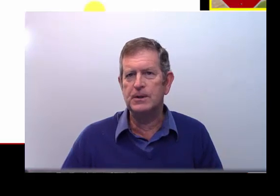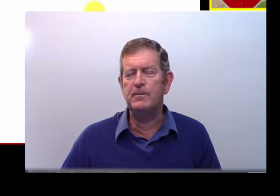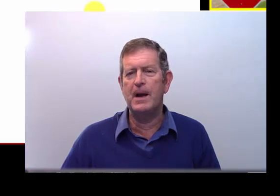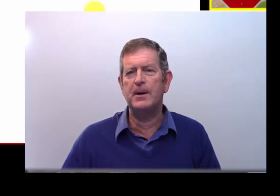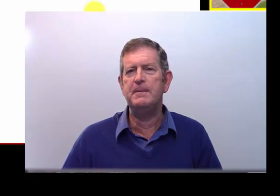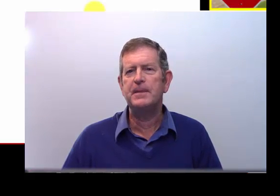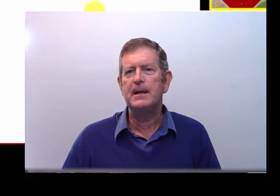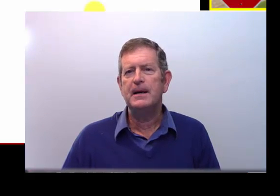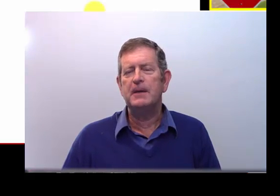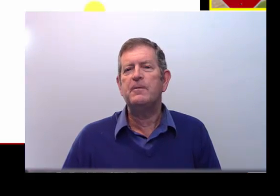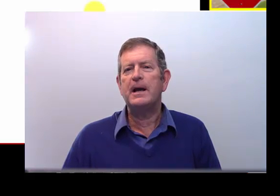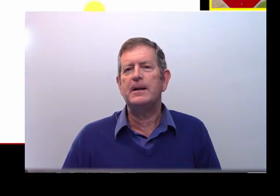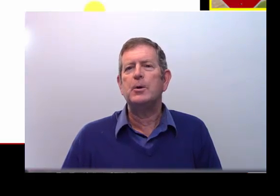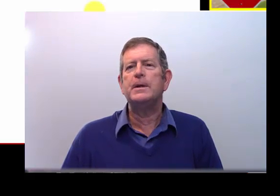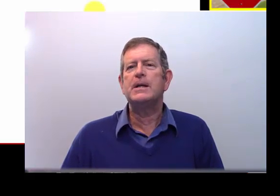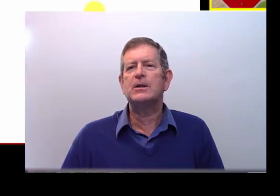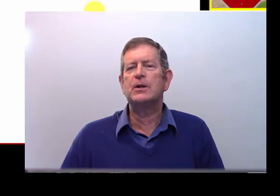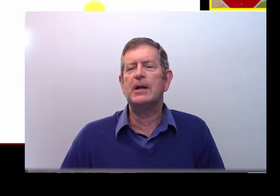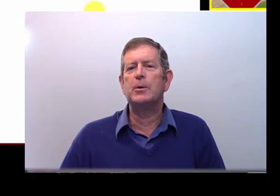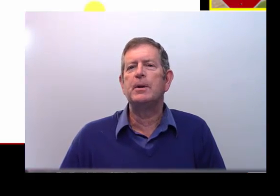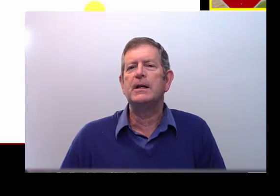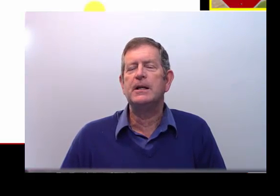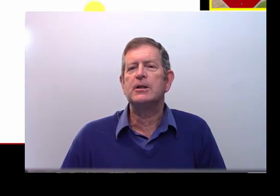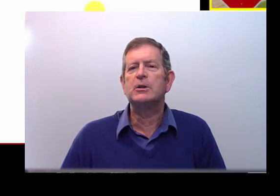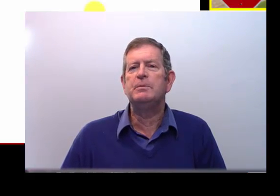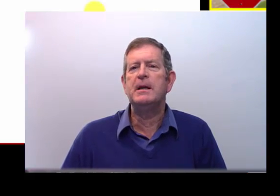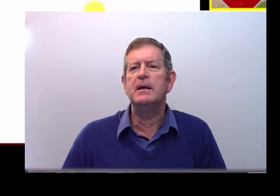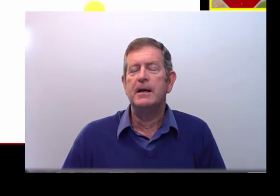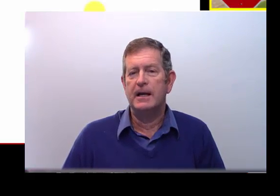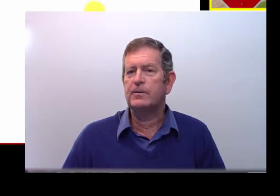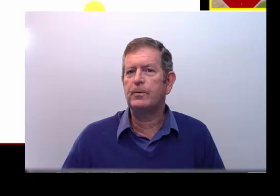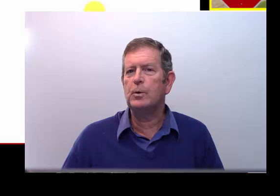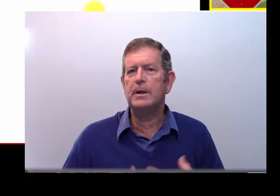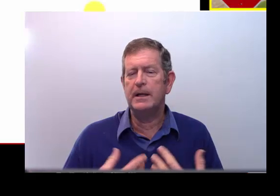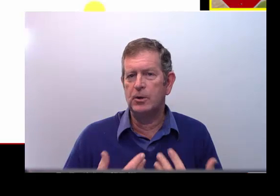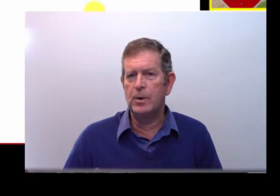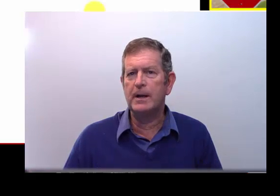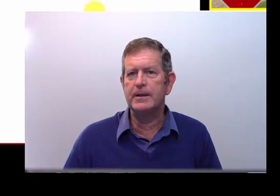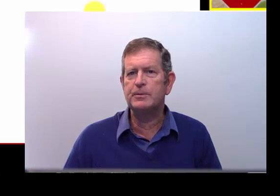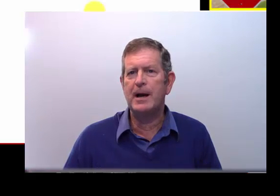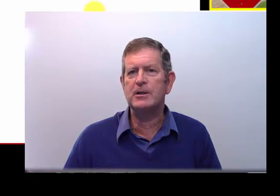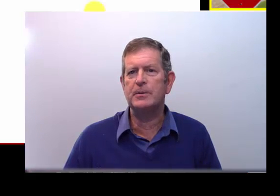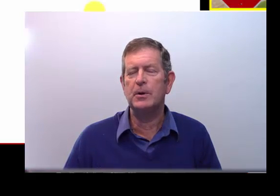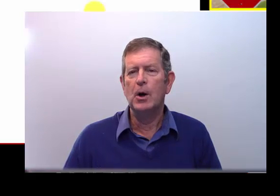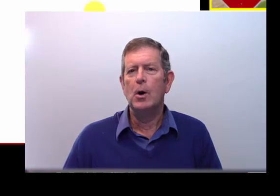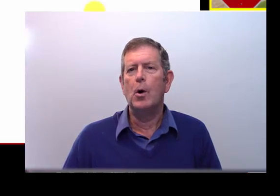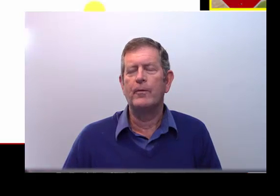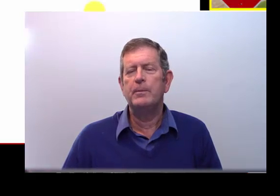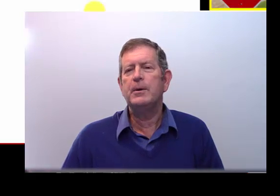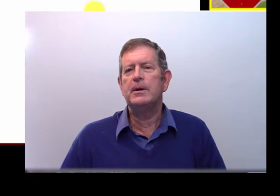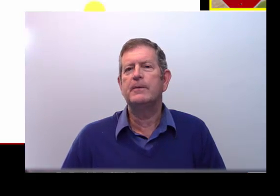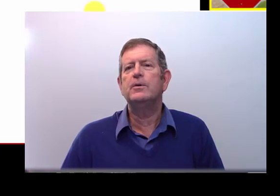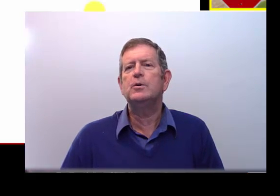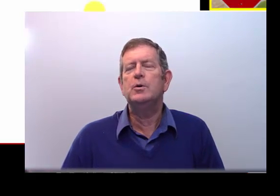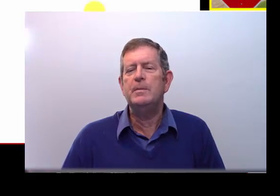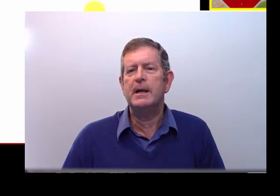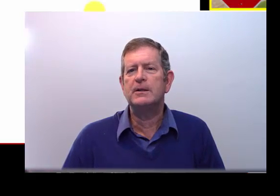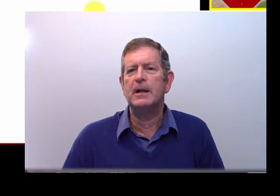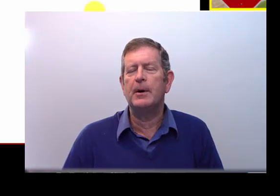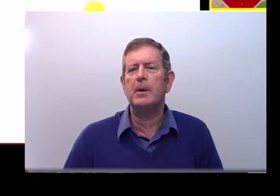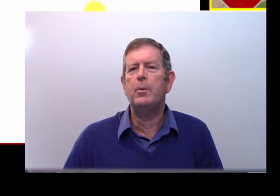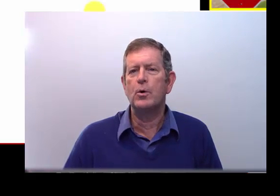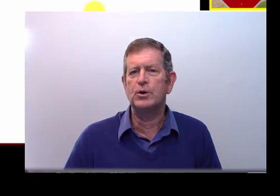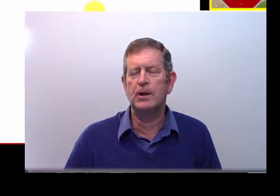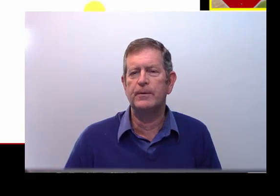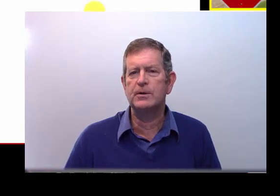the Richardson family. And finally, you'll be tested on your ability to speak as fluently and correctly as possible over a period of 2